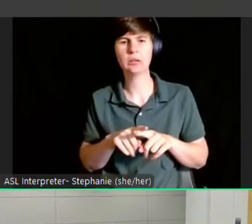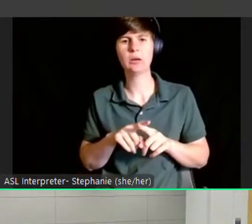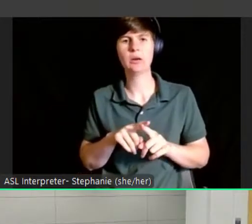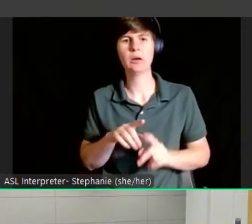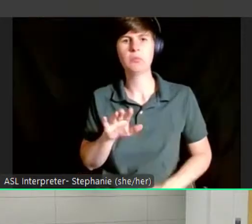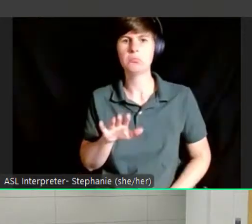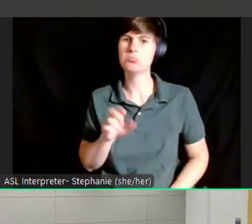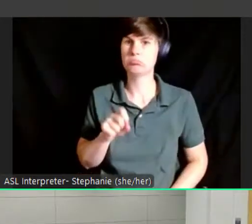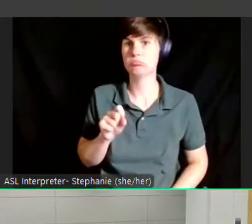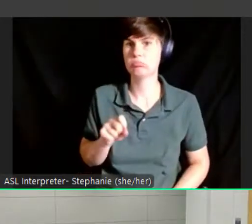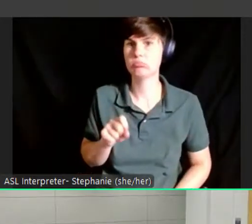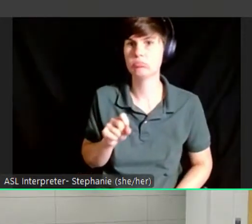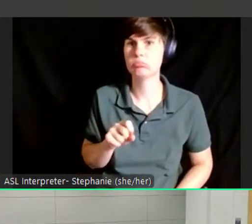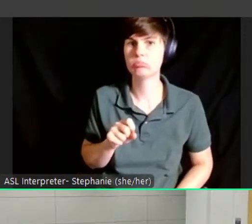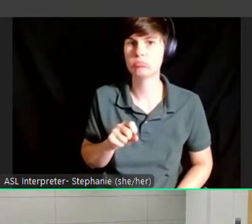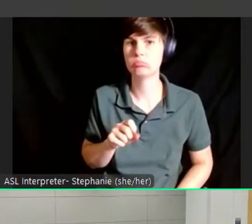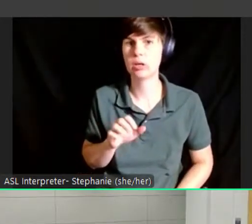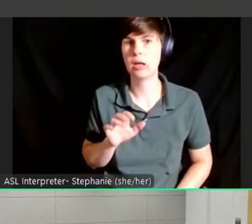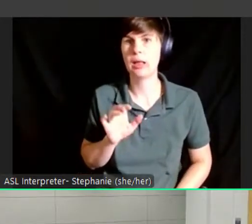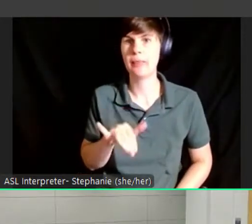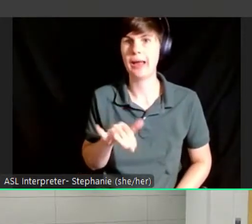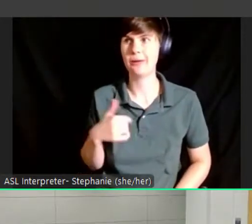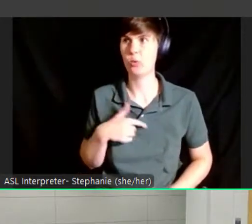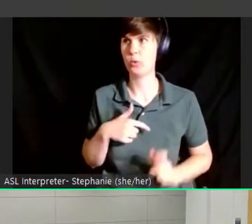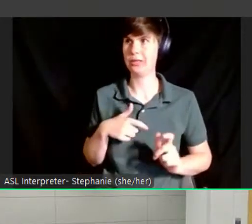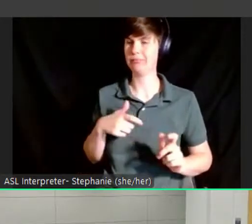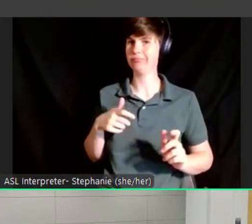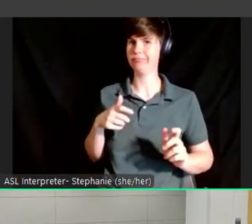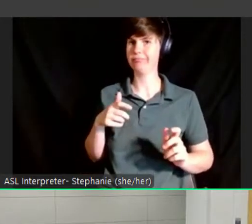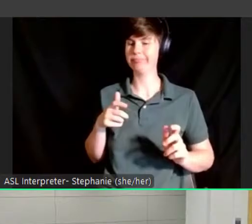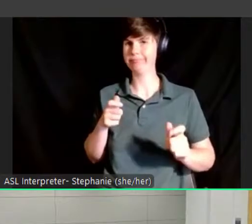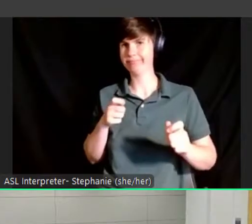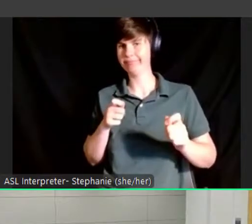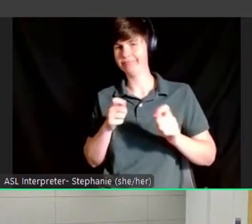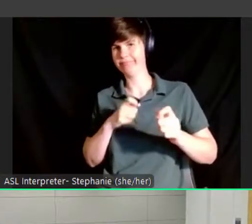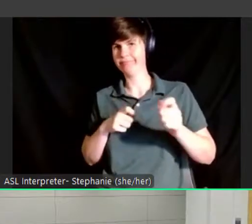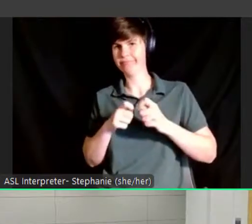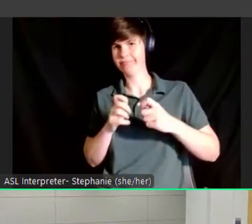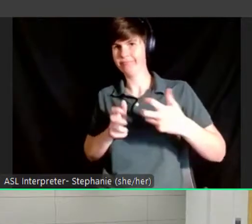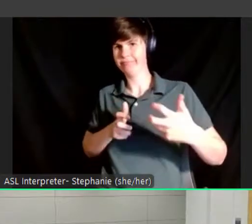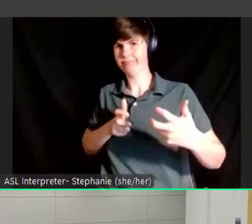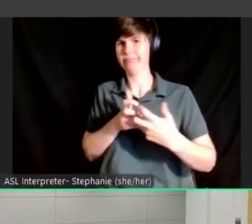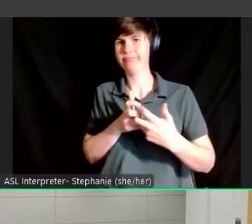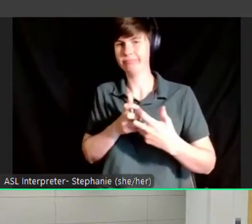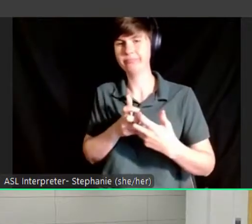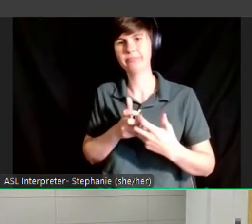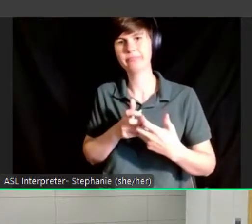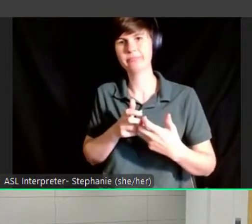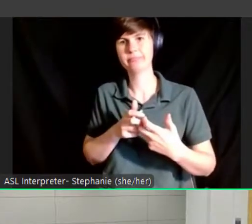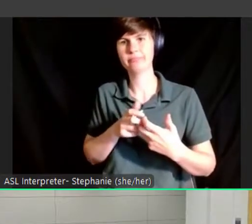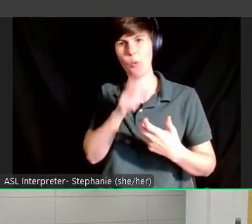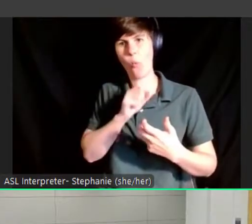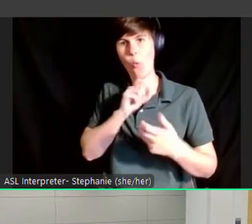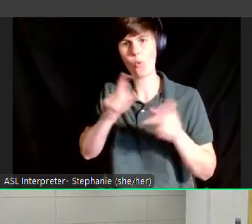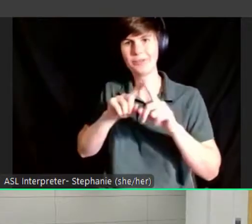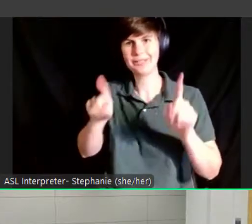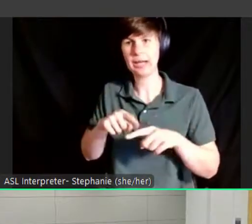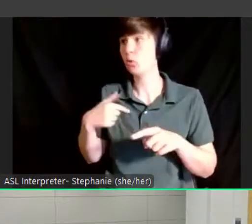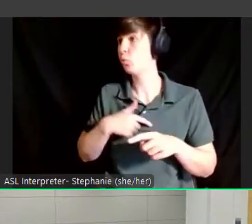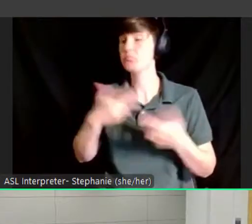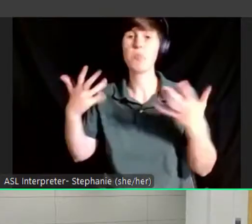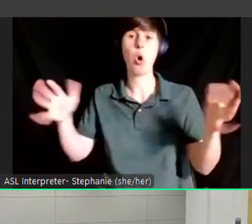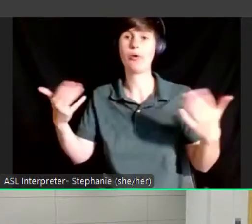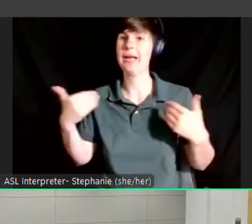is, retrofit was one of our big requirements, I think, because of how many are already out there